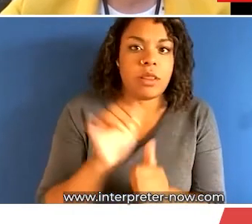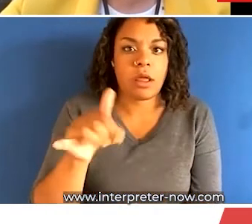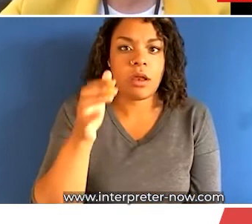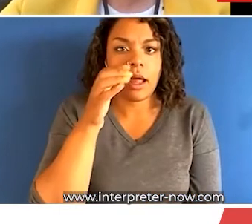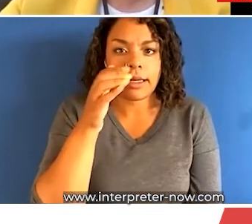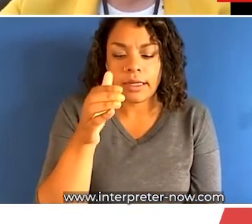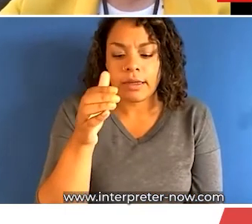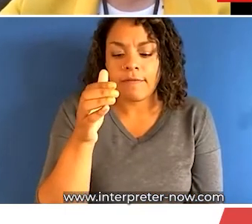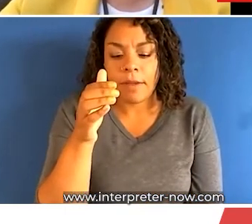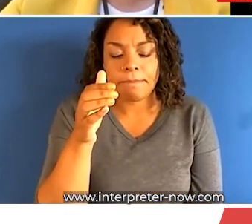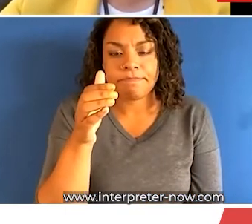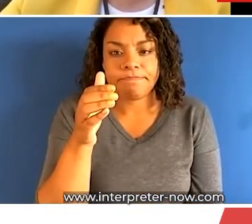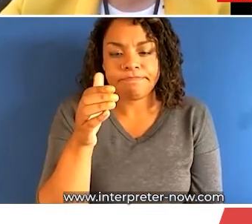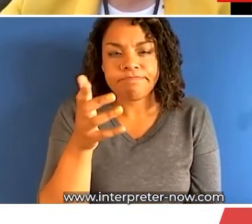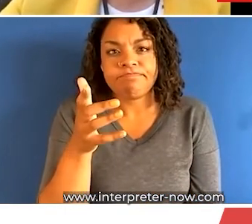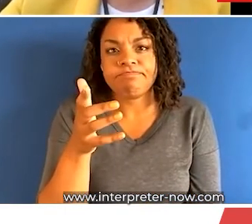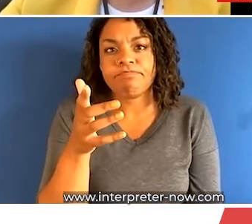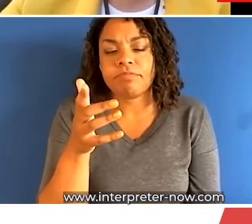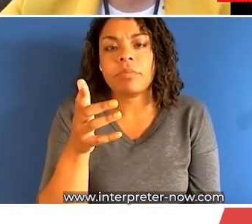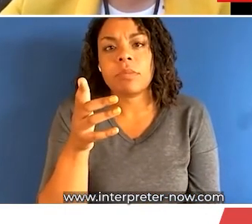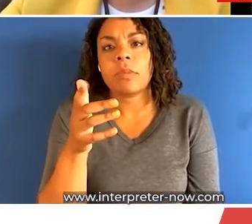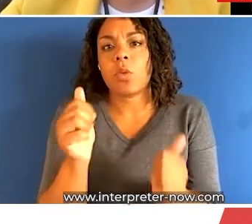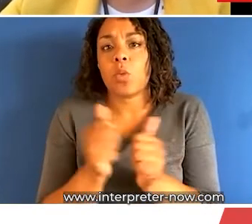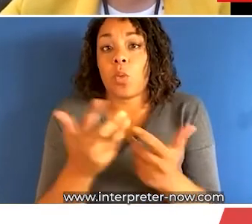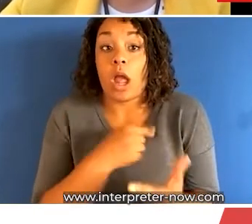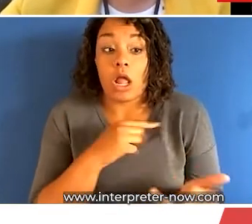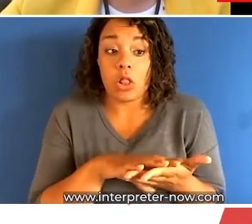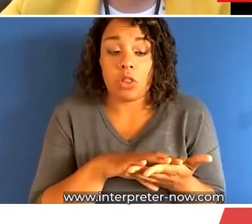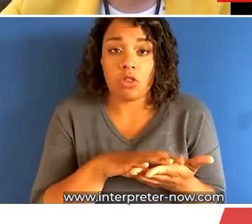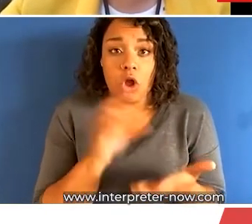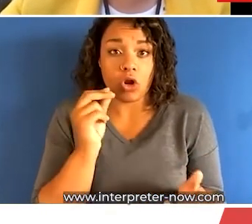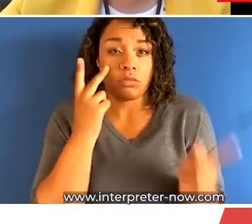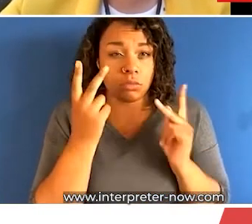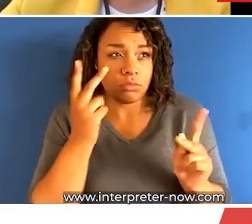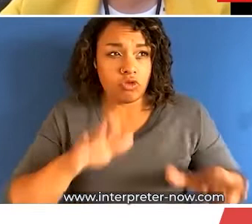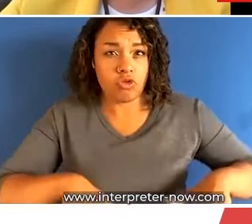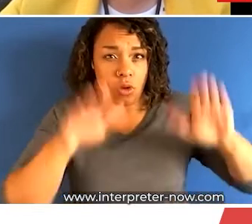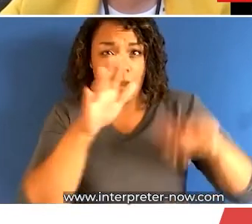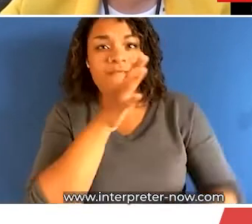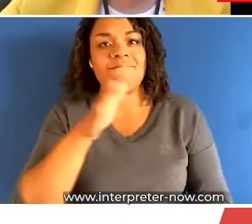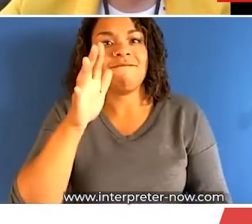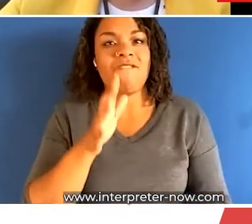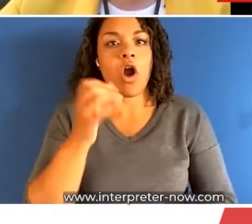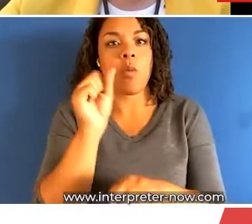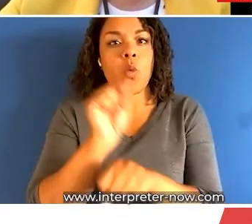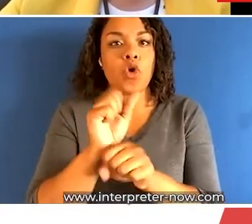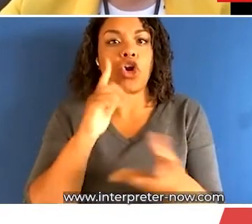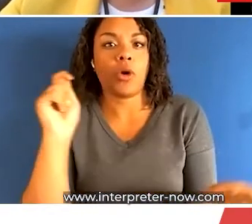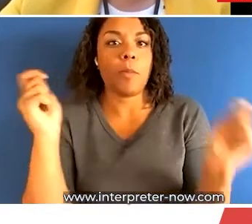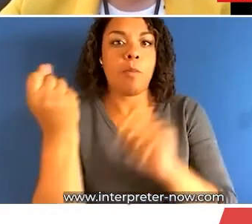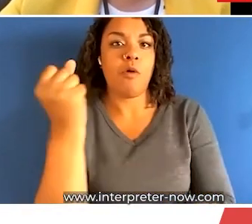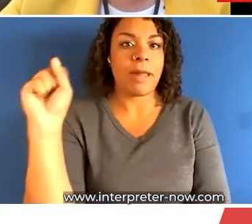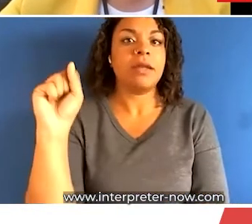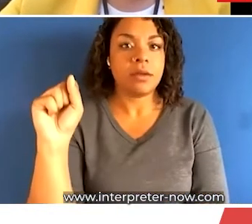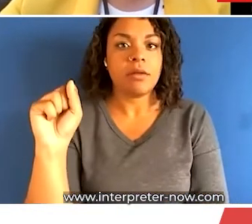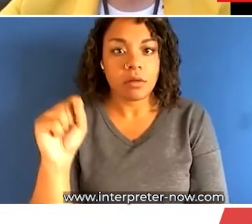of really grounded in what I learned to be growing up, the farm worker movement. And I think